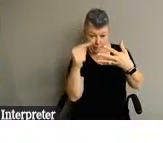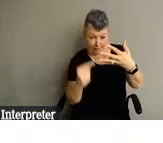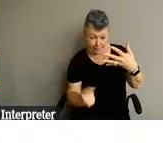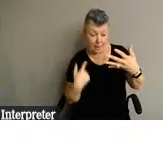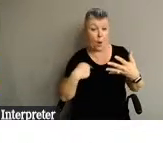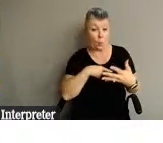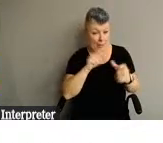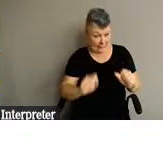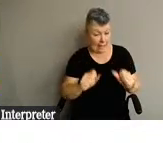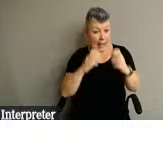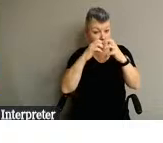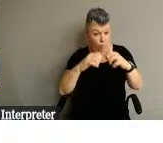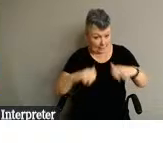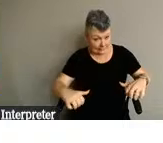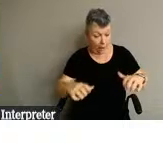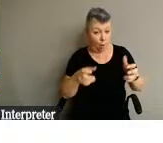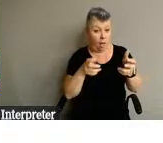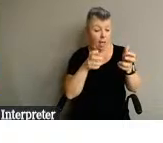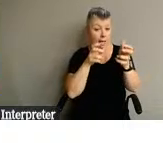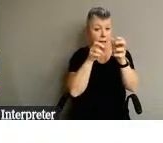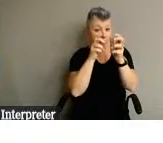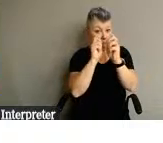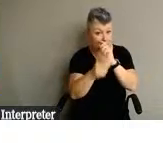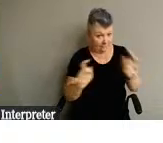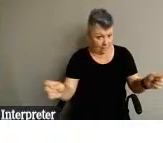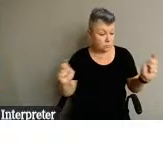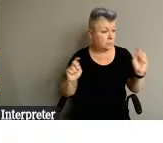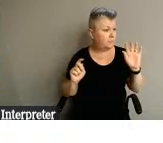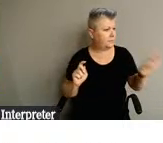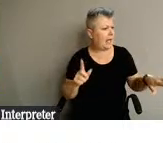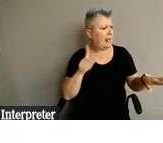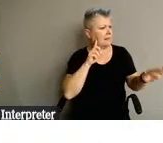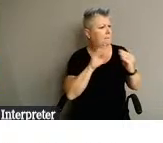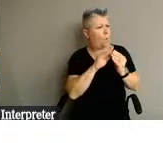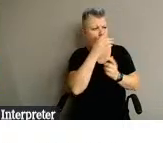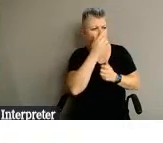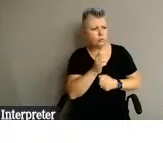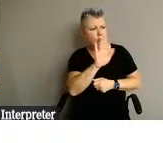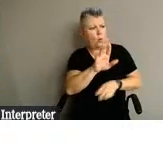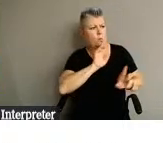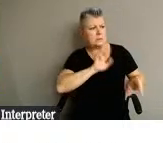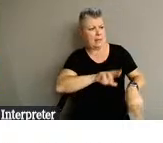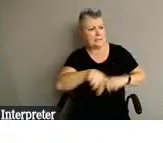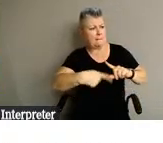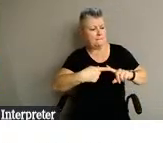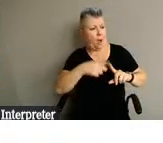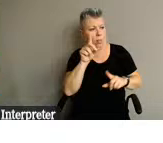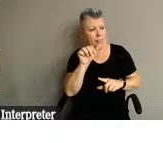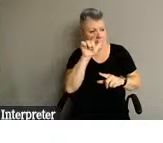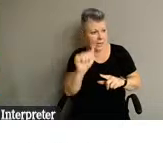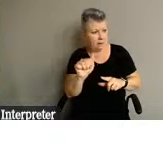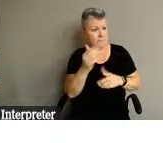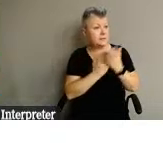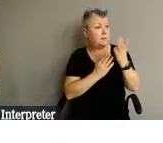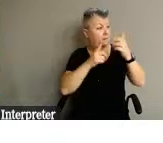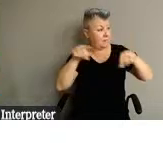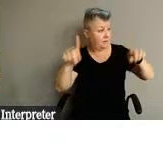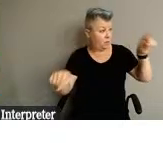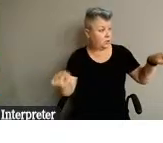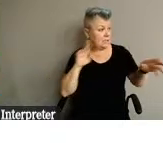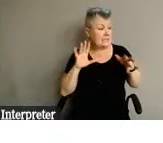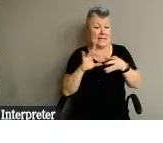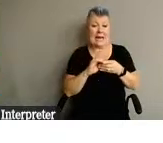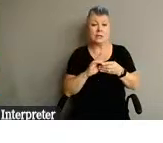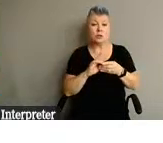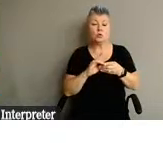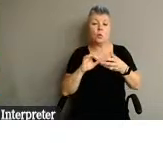to you. I think I'm more interested in your response. Some of the variation too has to do with the partnership.